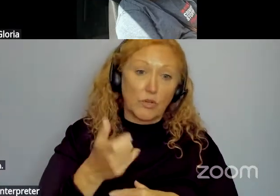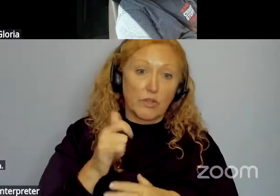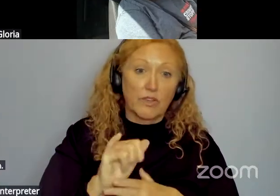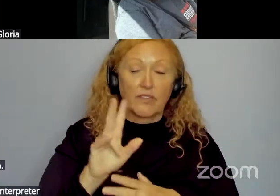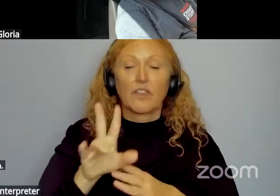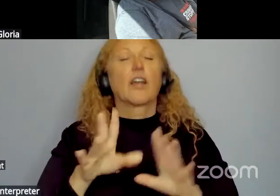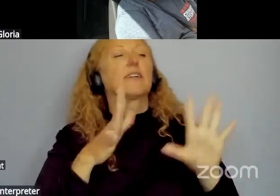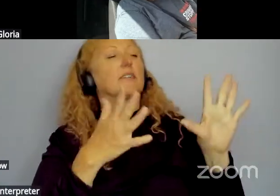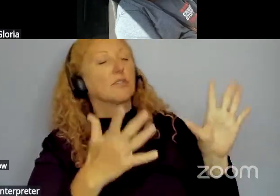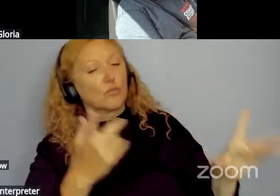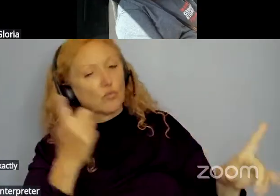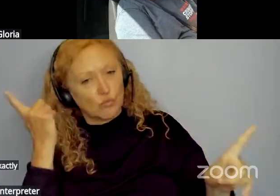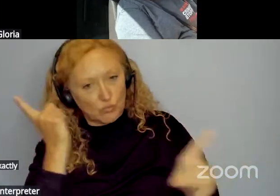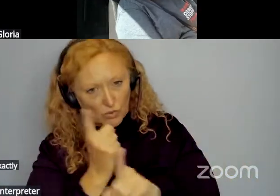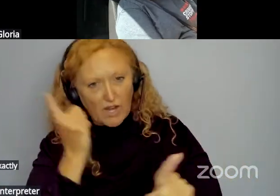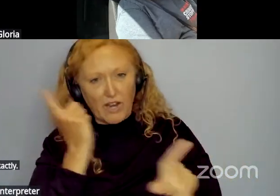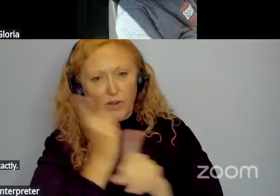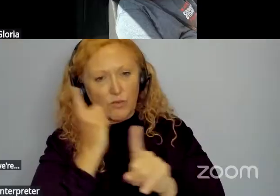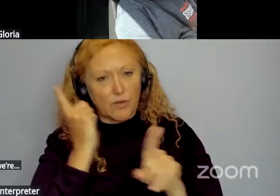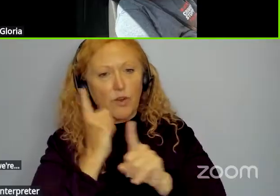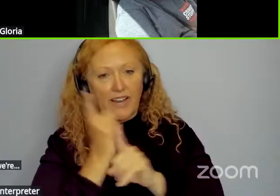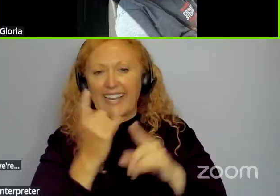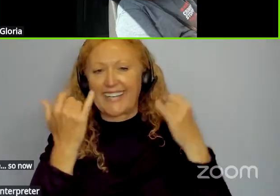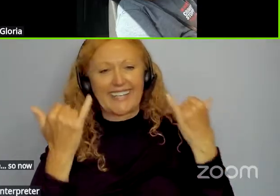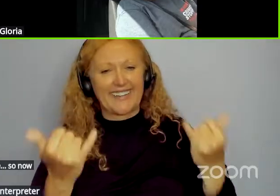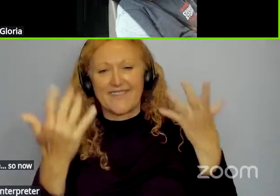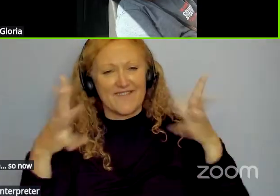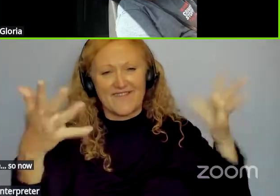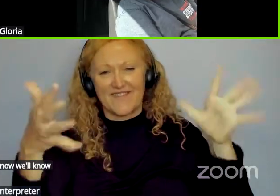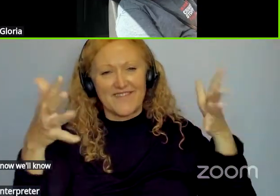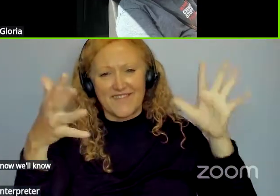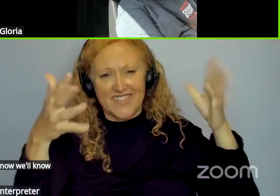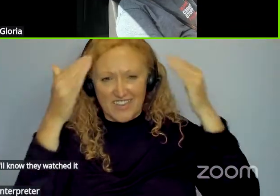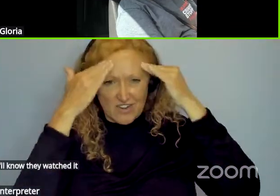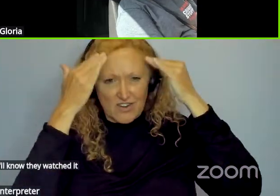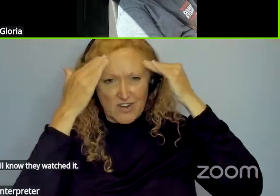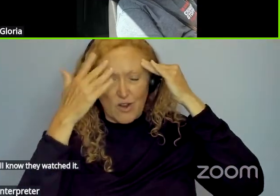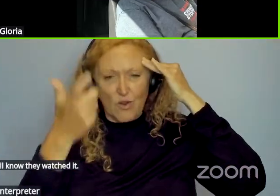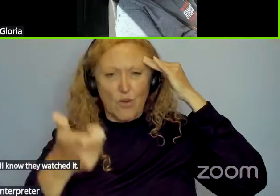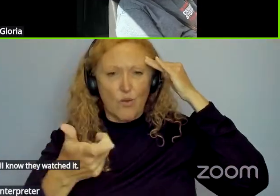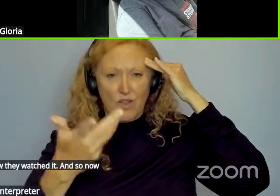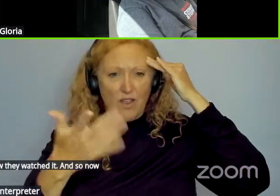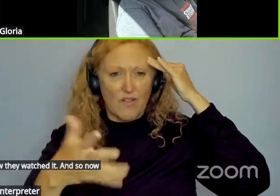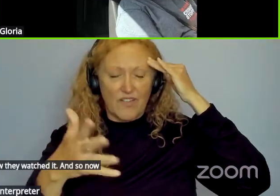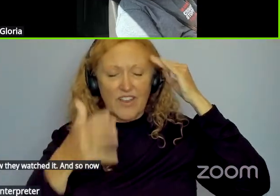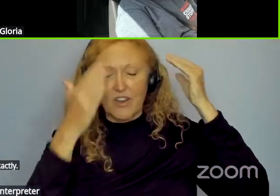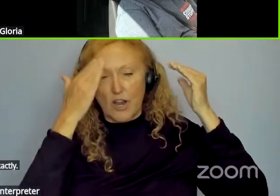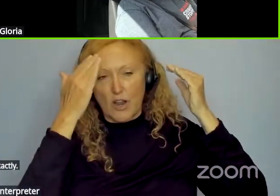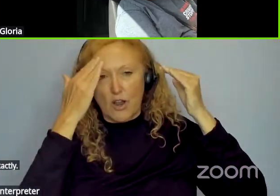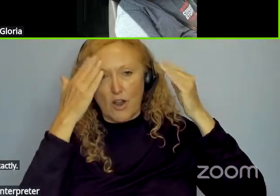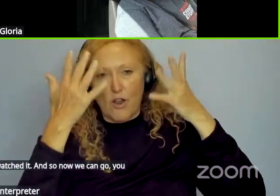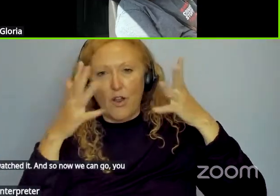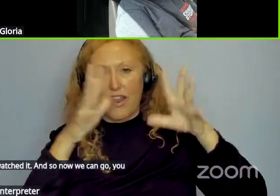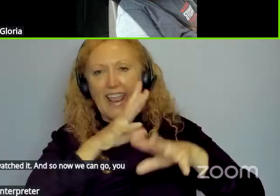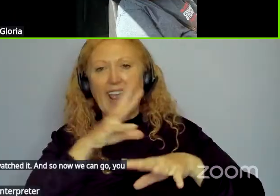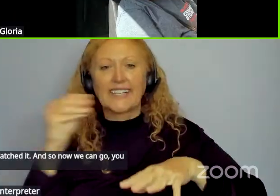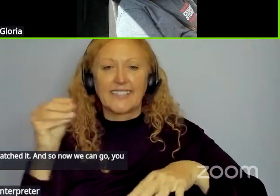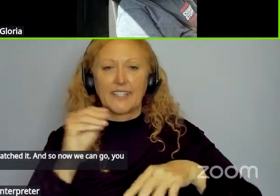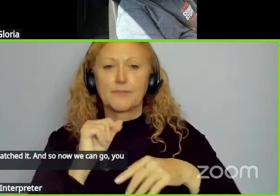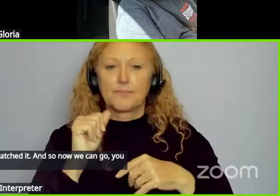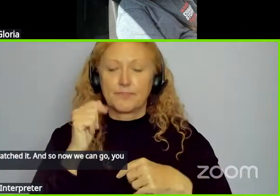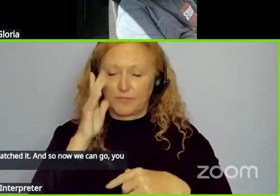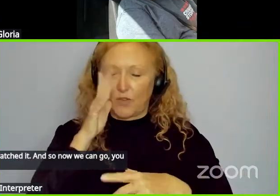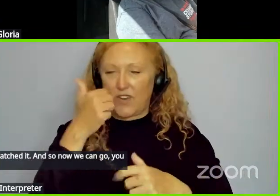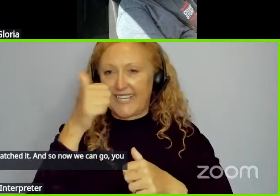Right. So exactly. now we'll know they watched it, and so now we can go. You know, because it follows up for